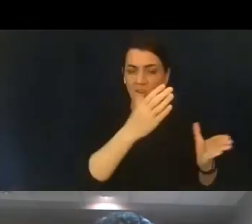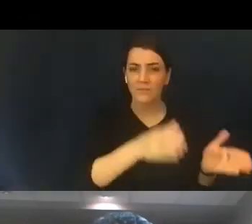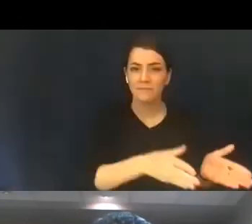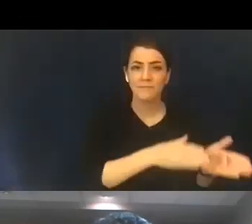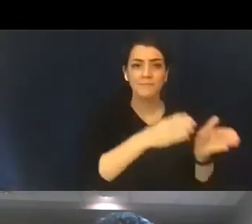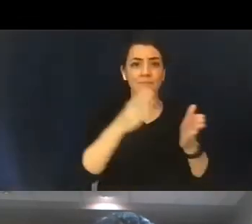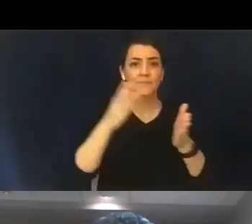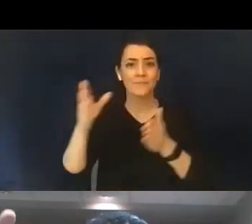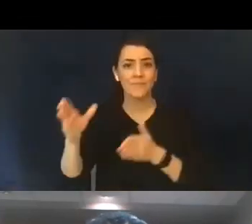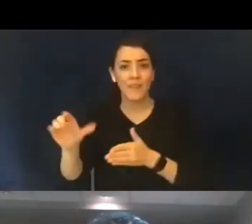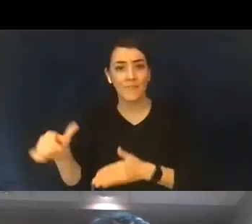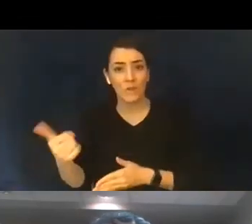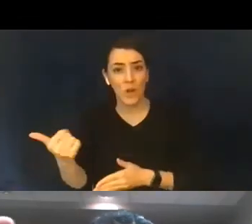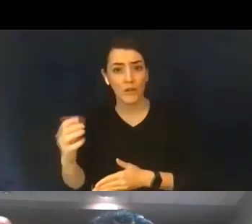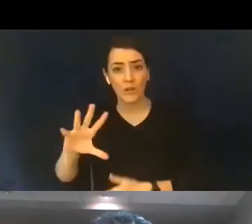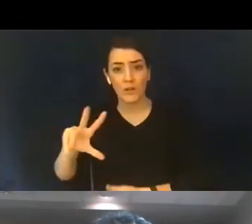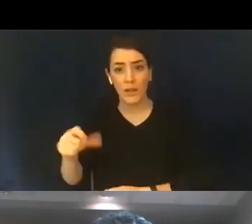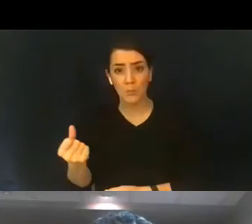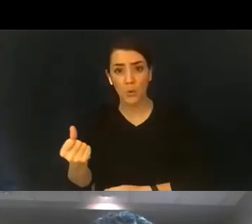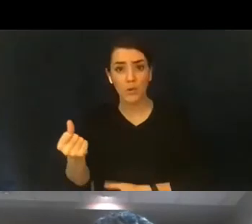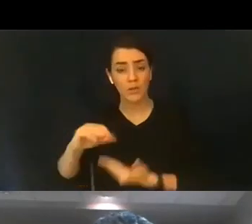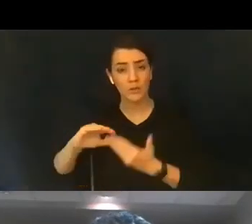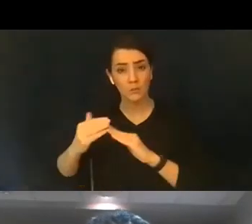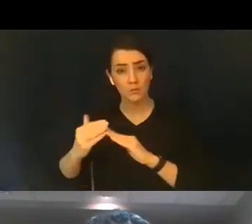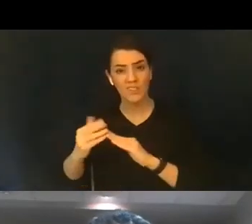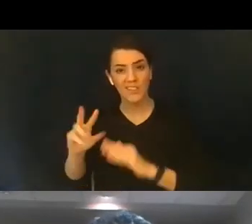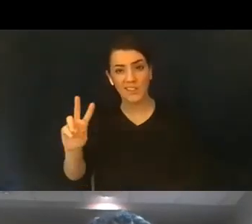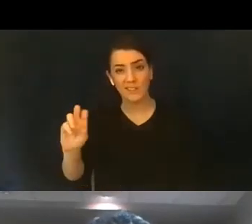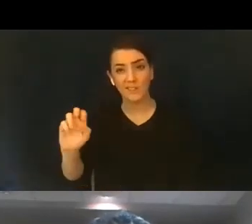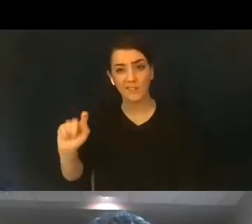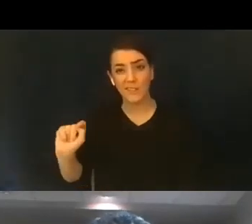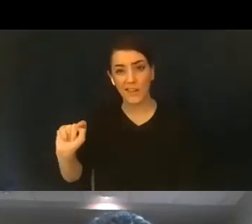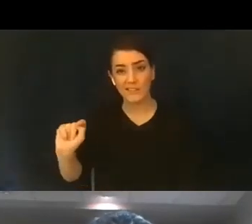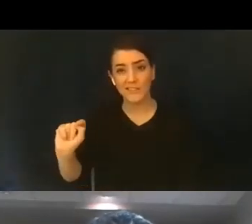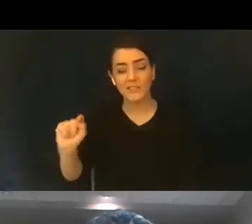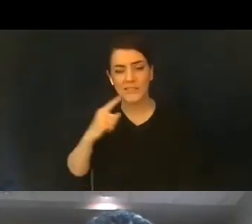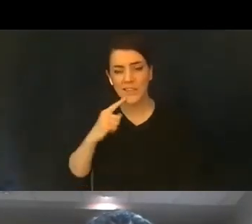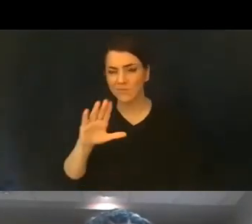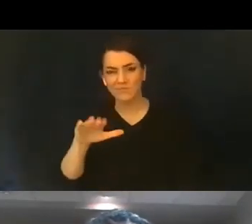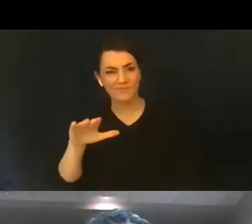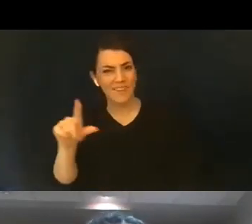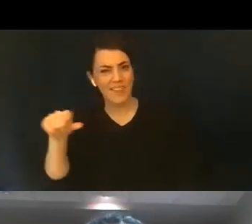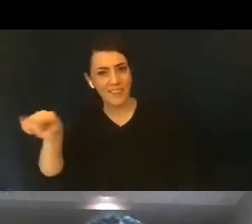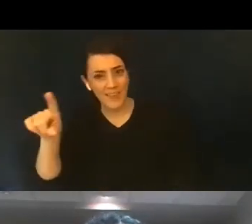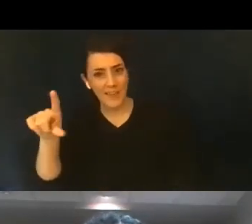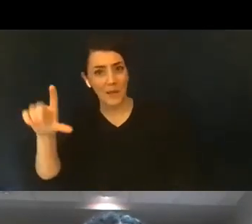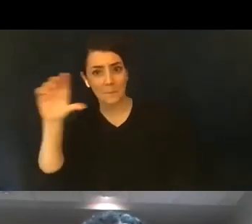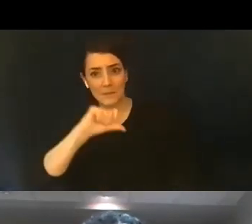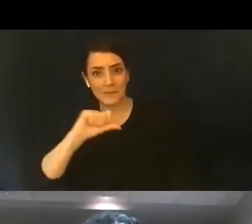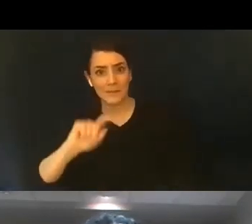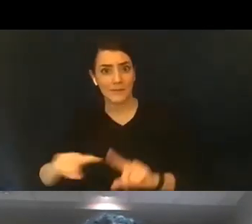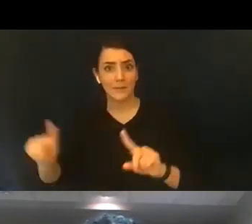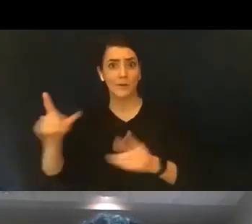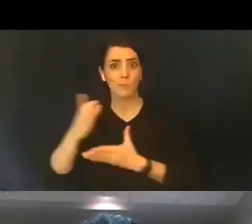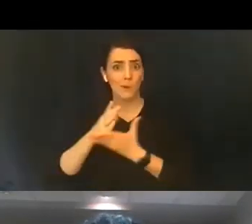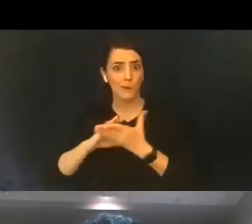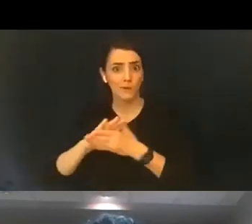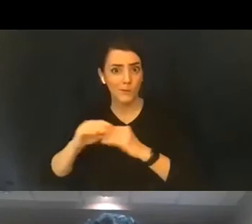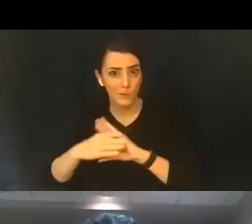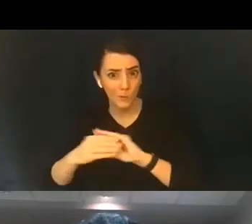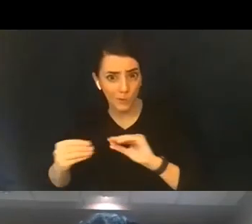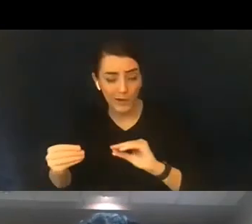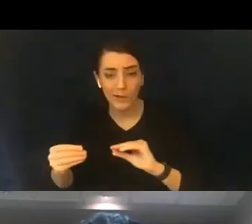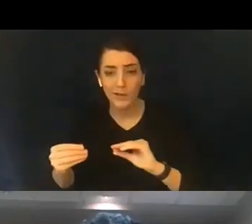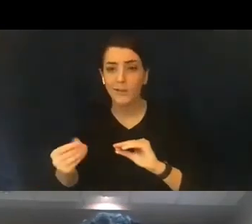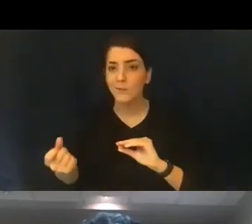the veterans would see the story a little bit differently. But also we have to be mindful that when we say veterans, there are different kinds of veterans.